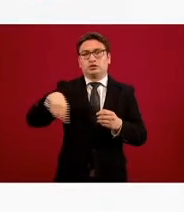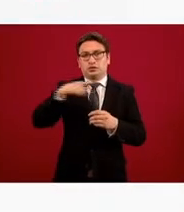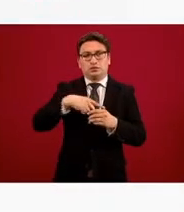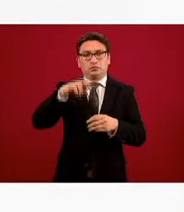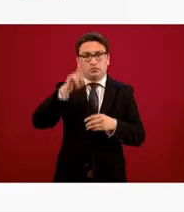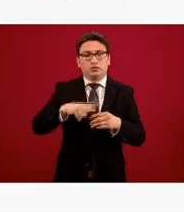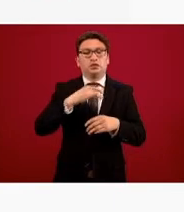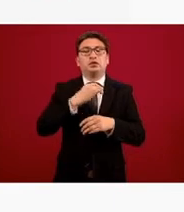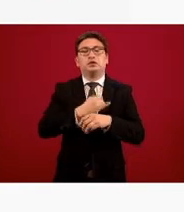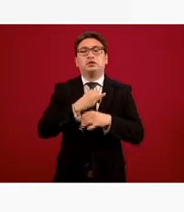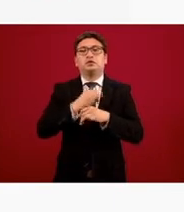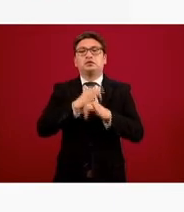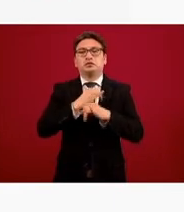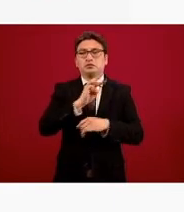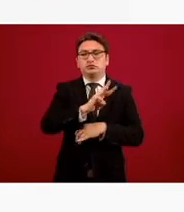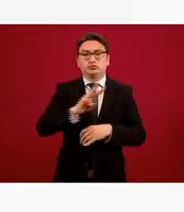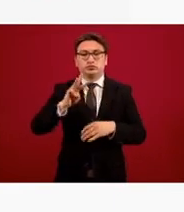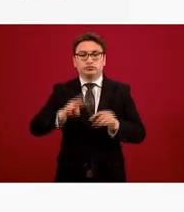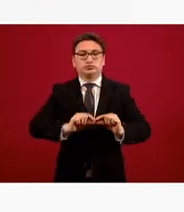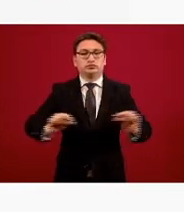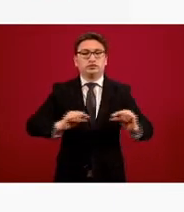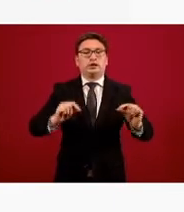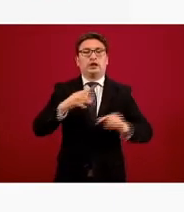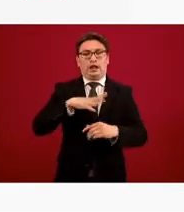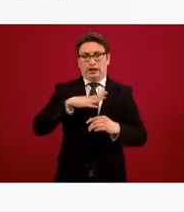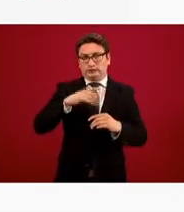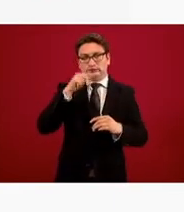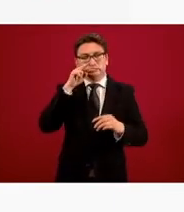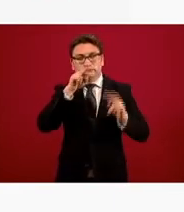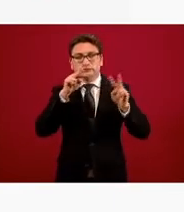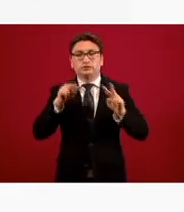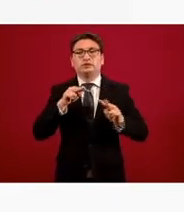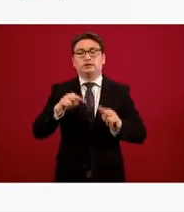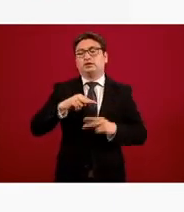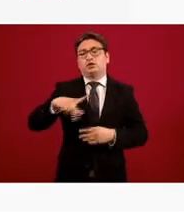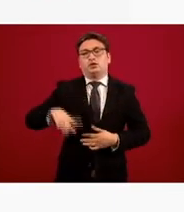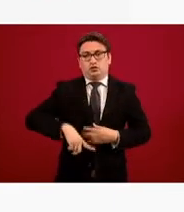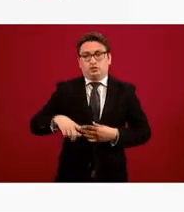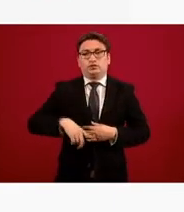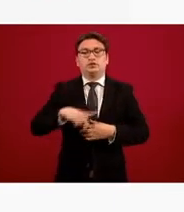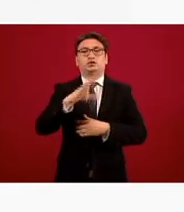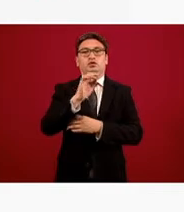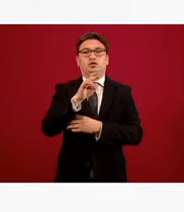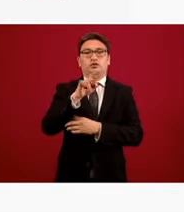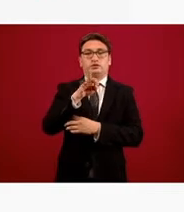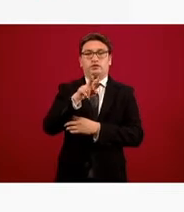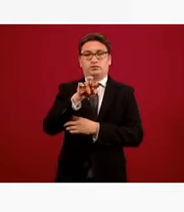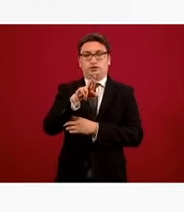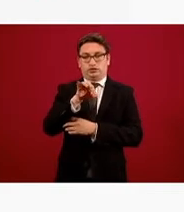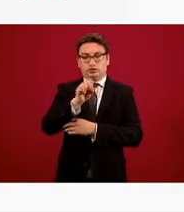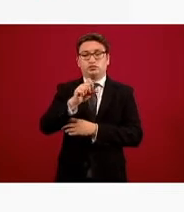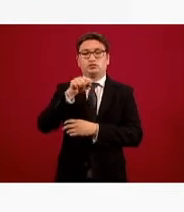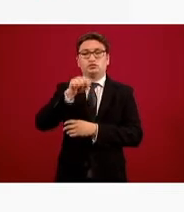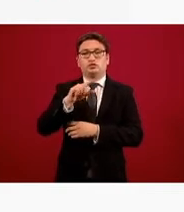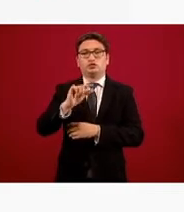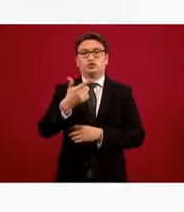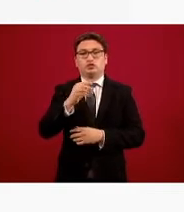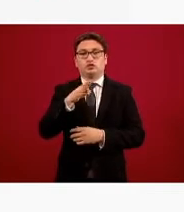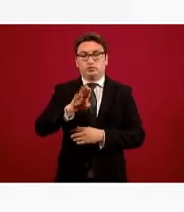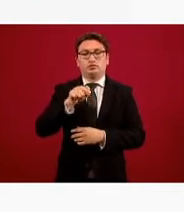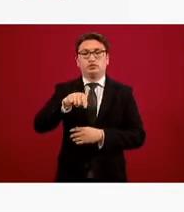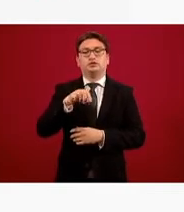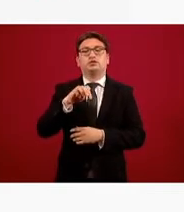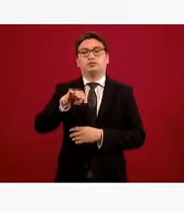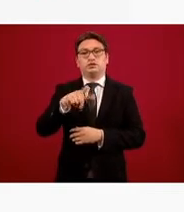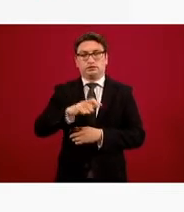URL that appears down below. In this map, we have concentrated all of this data that we're